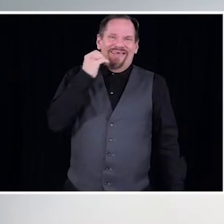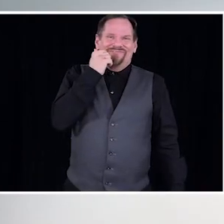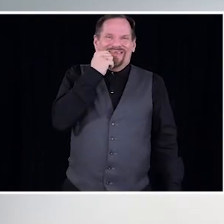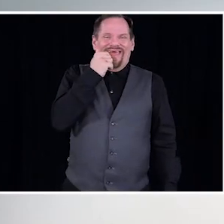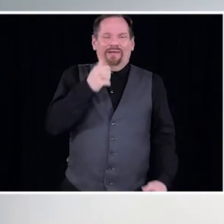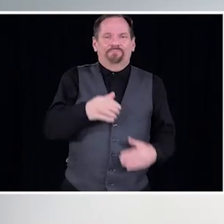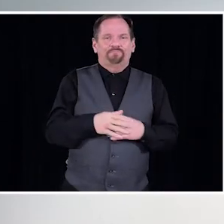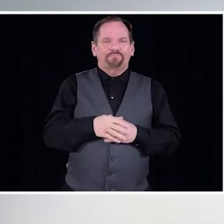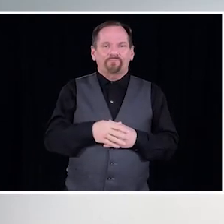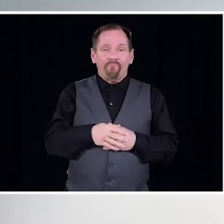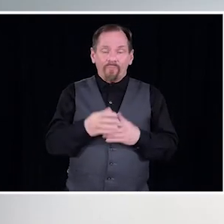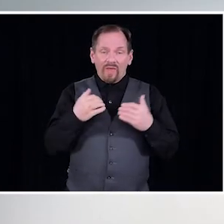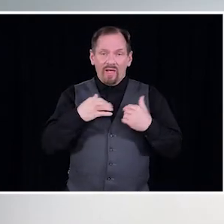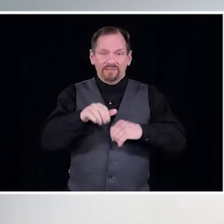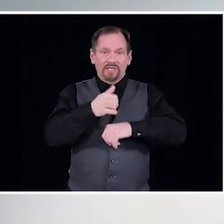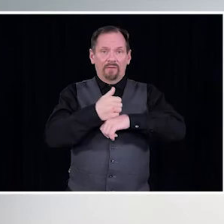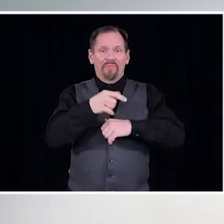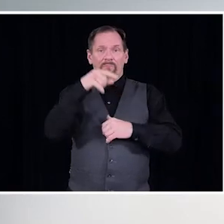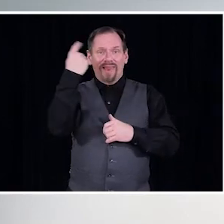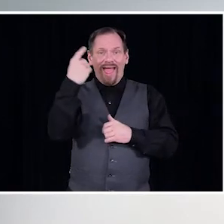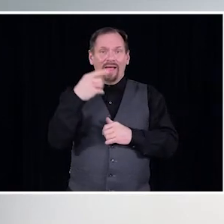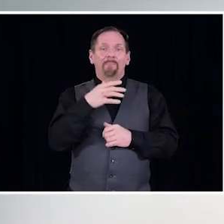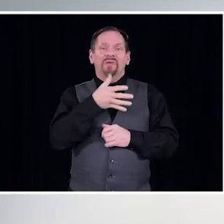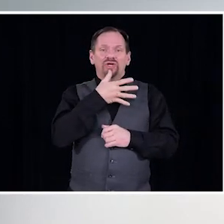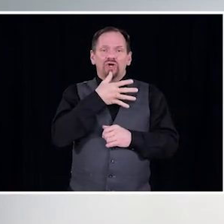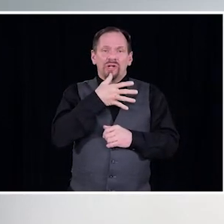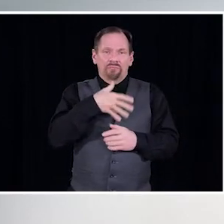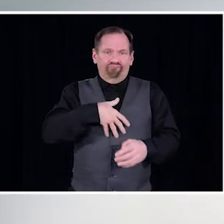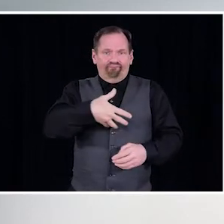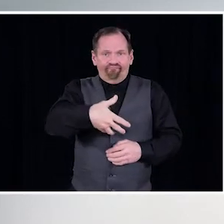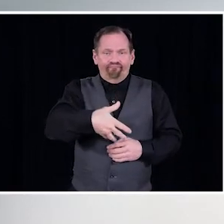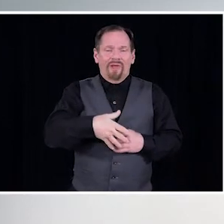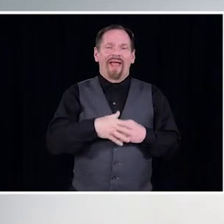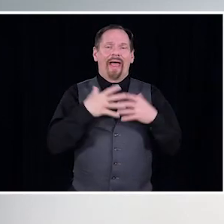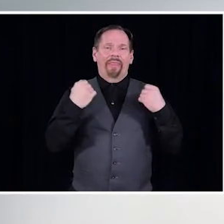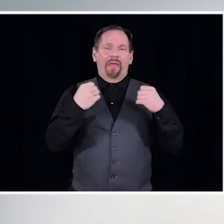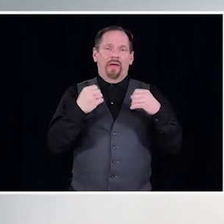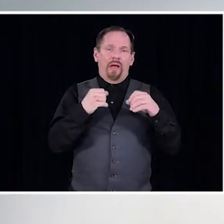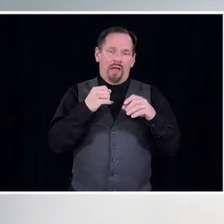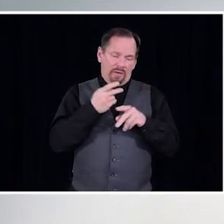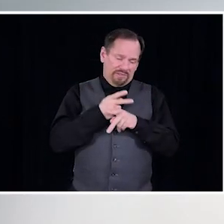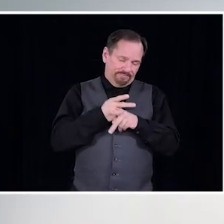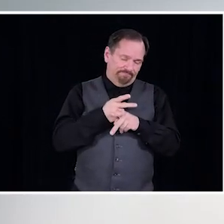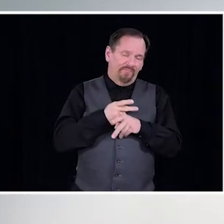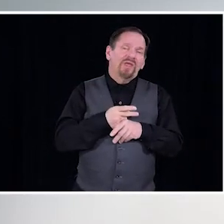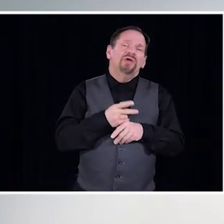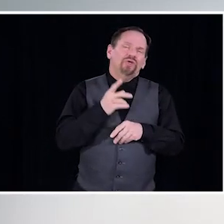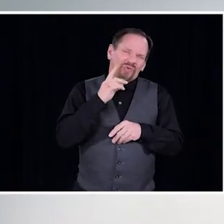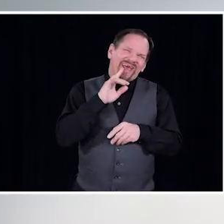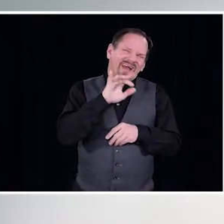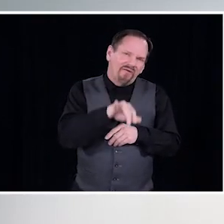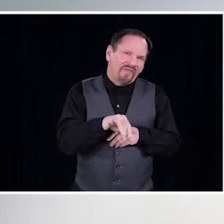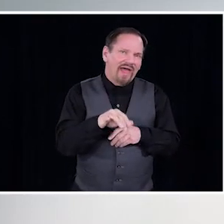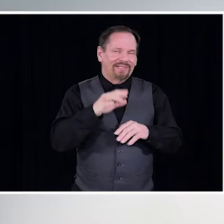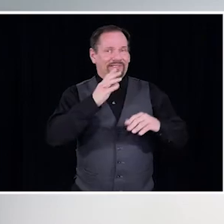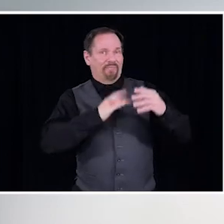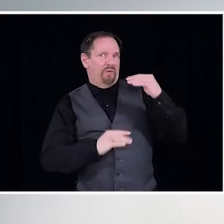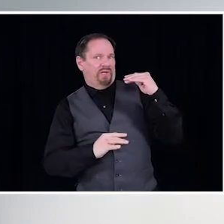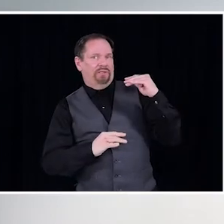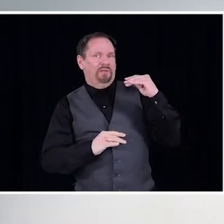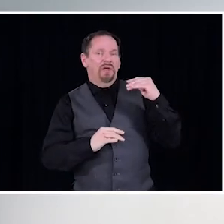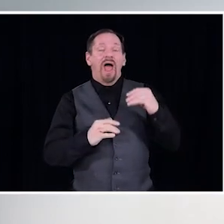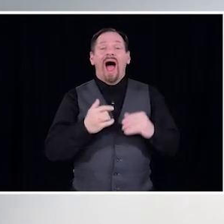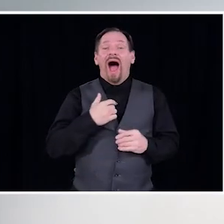me to co-found the Black Maternal Health Caucus to take on these disparities through evidence-based legislation. It's why this year